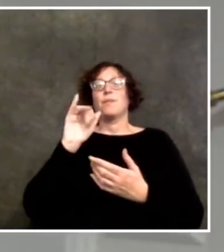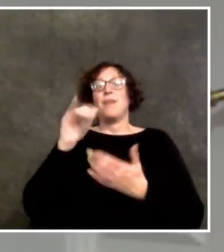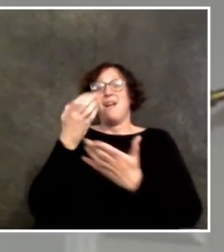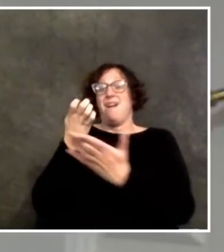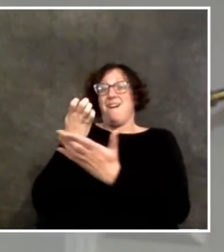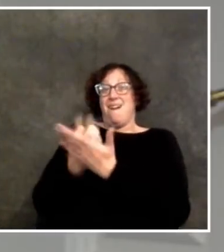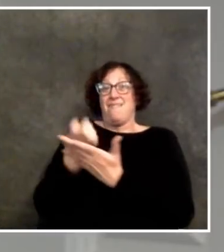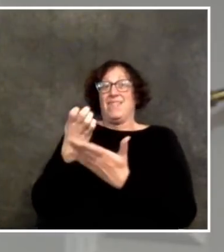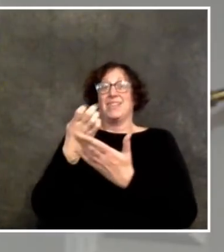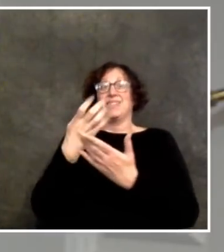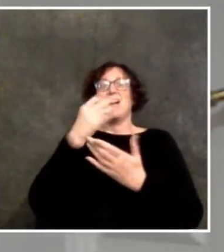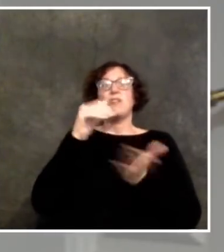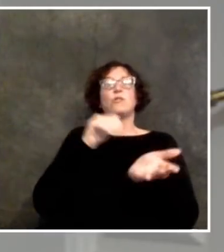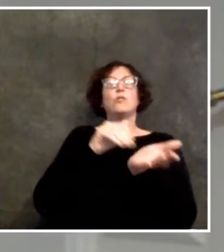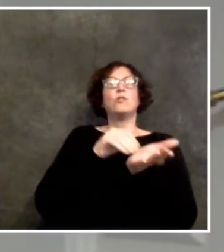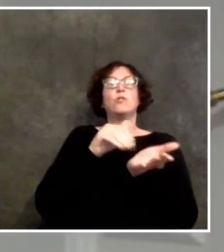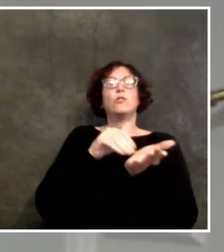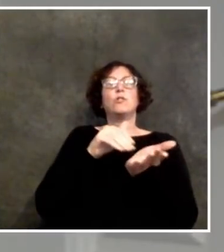operation of